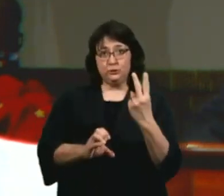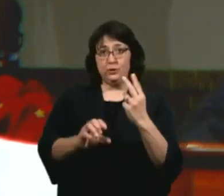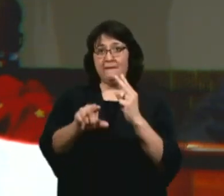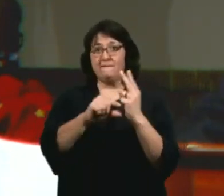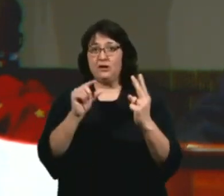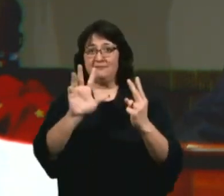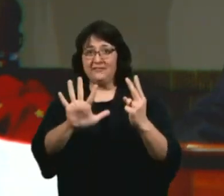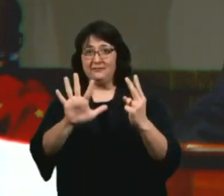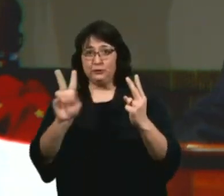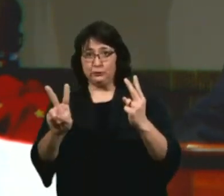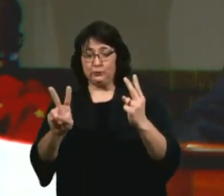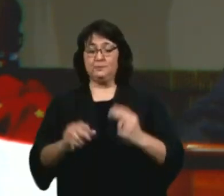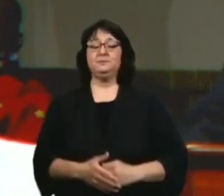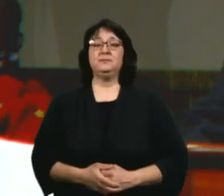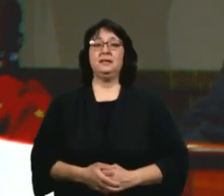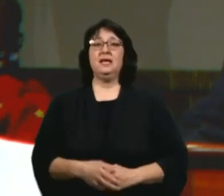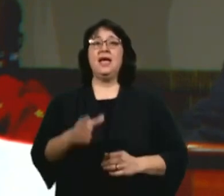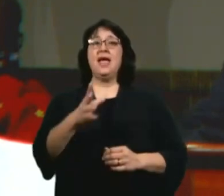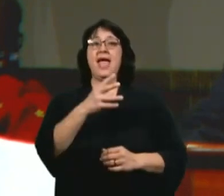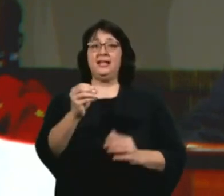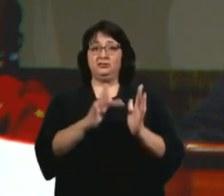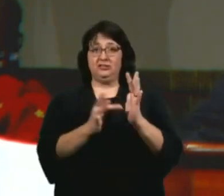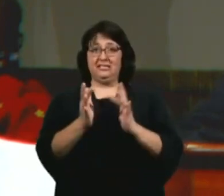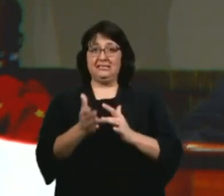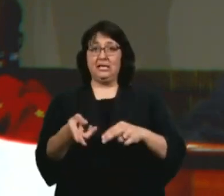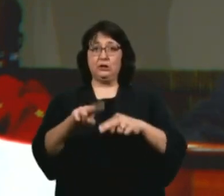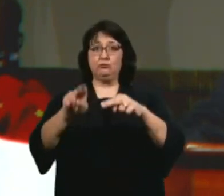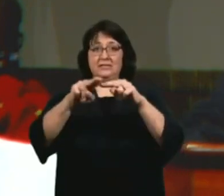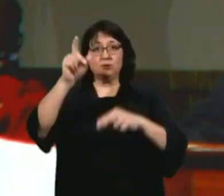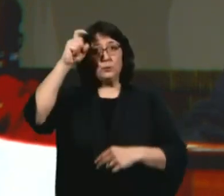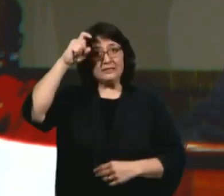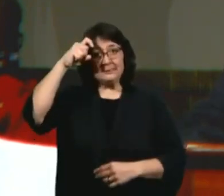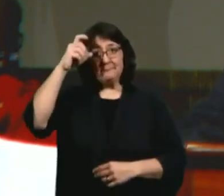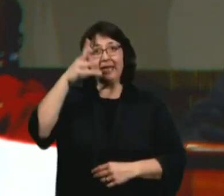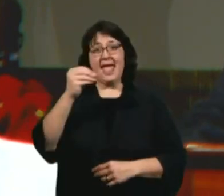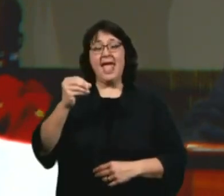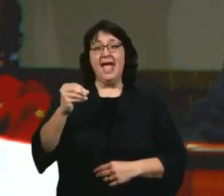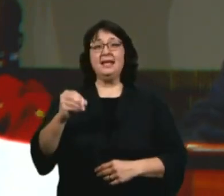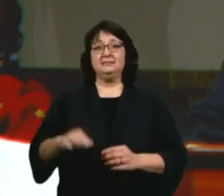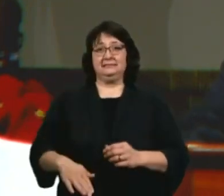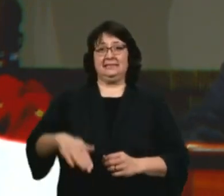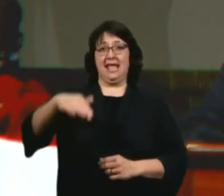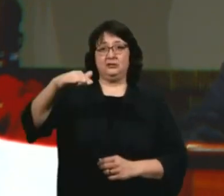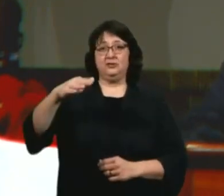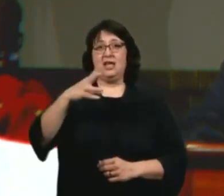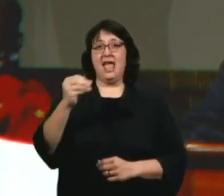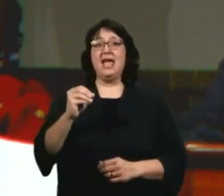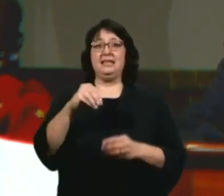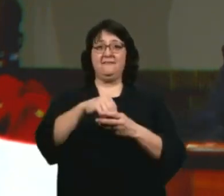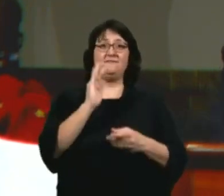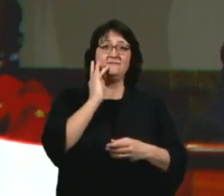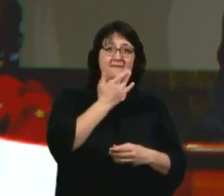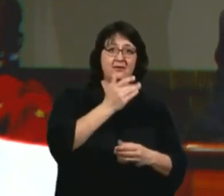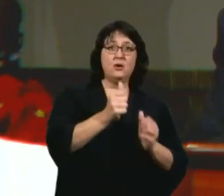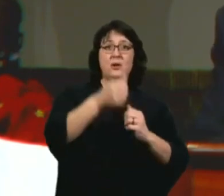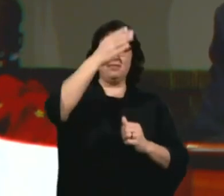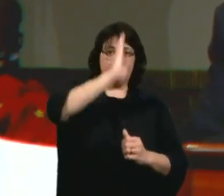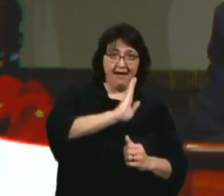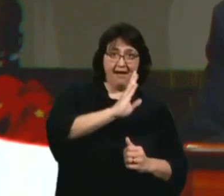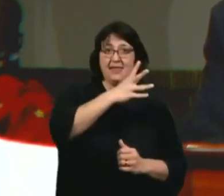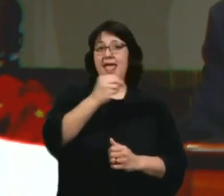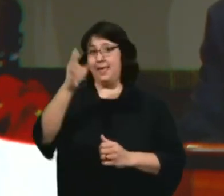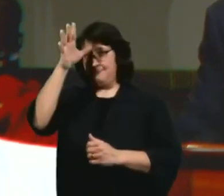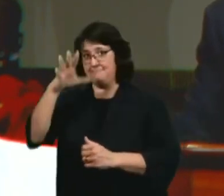2:52. It says, "And Jesus increased in wisdom and stature and in favor with God and